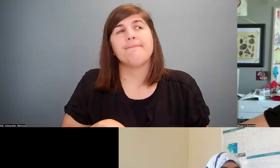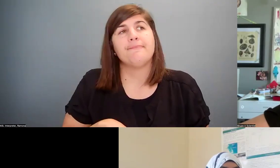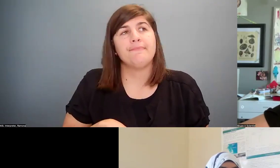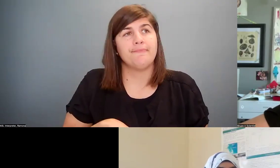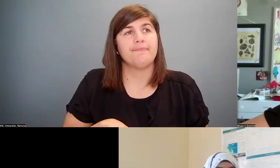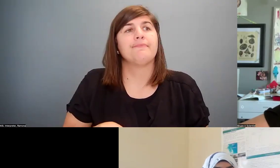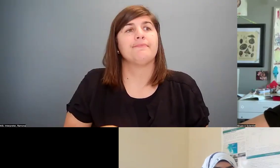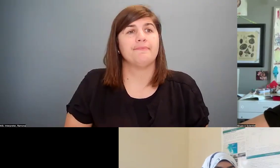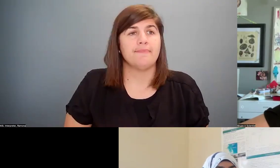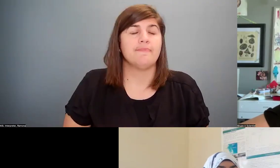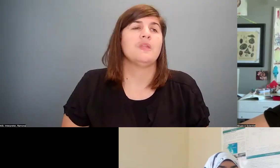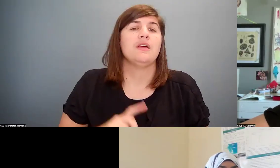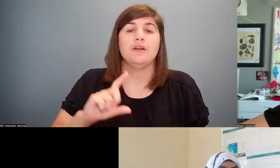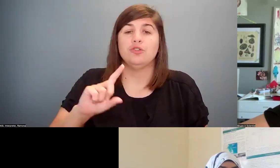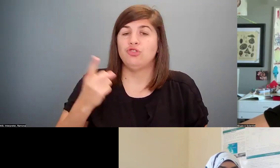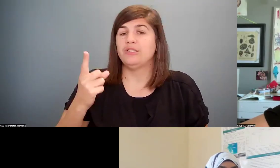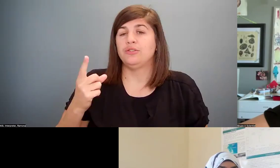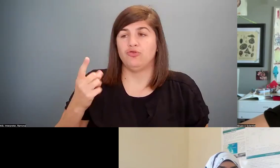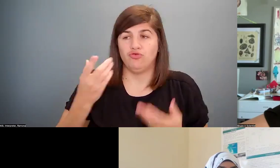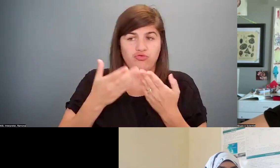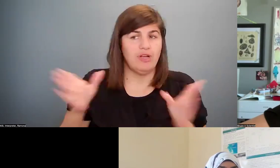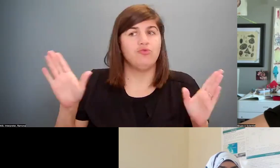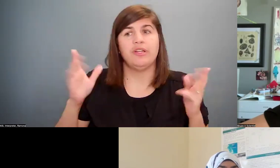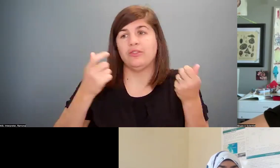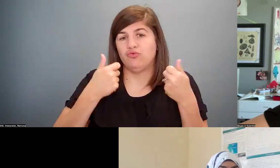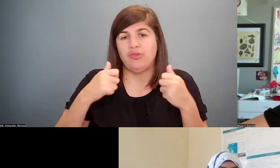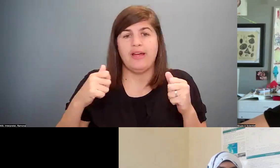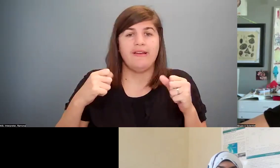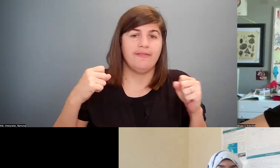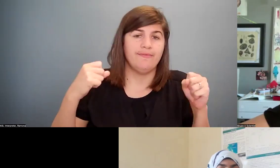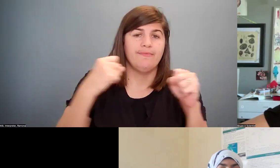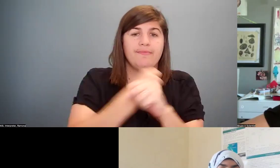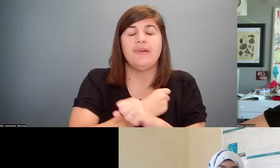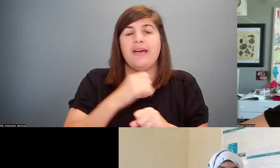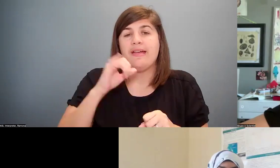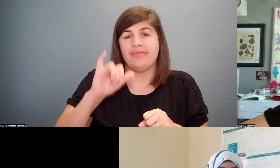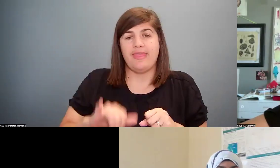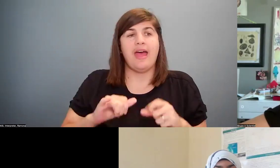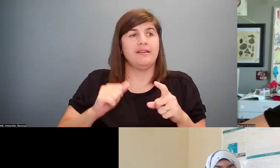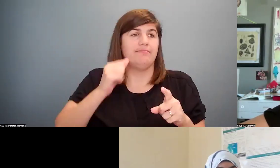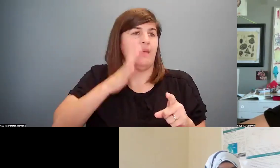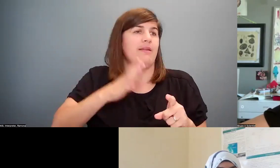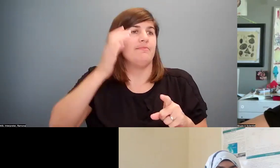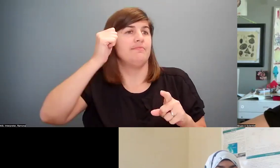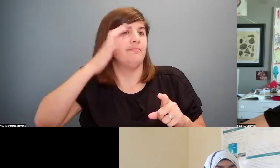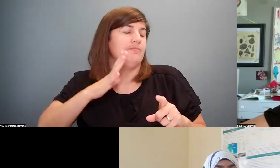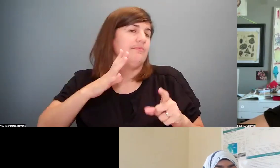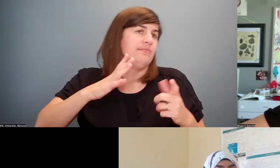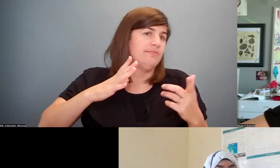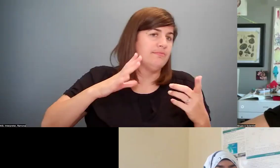just generally trying to battle the sexism that exists in this field and in every